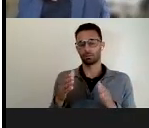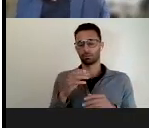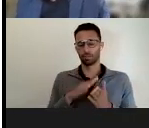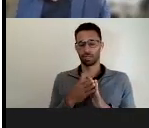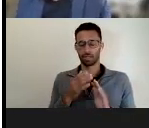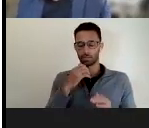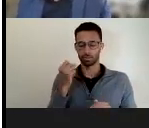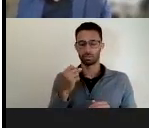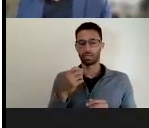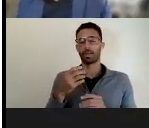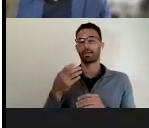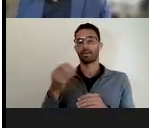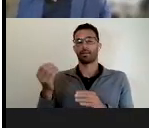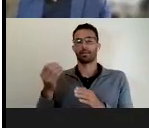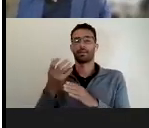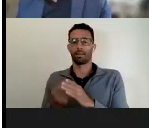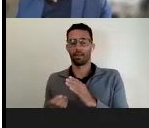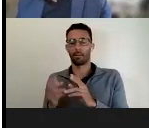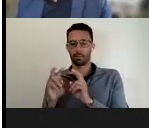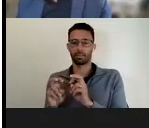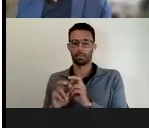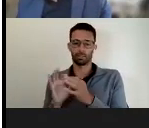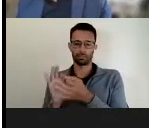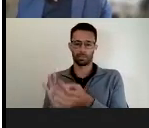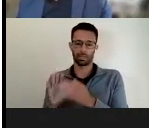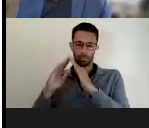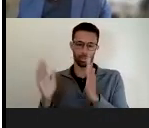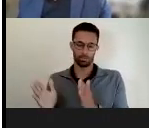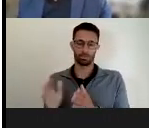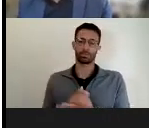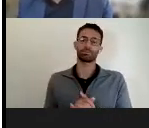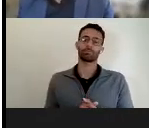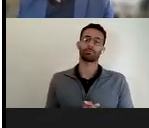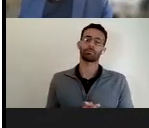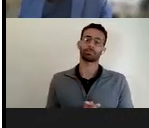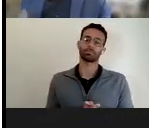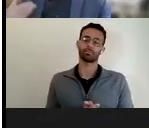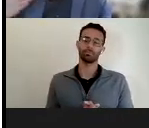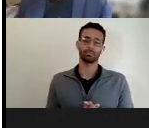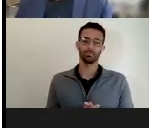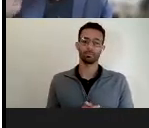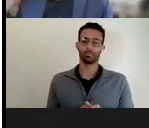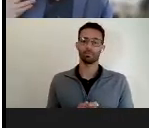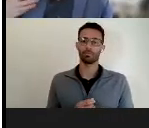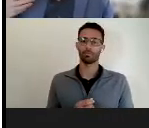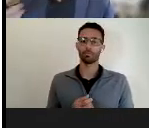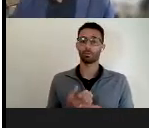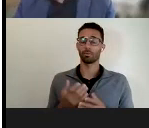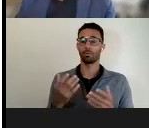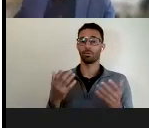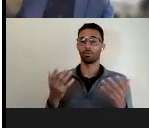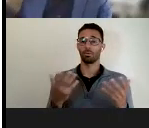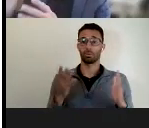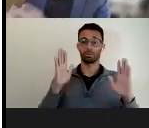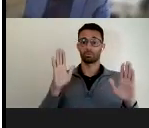it referred to housing as well. And what's remarkable about that is normally in the past in our